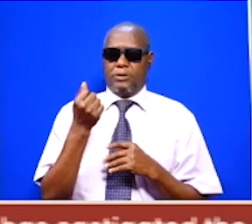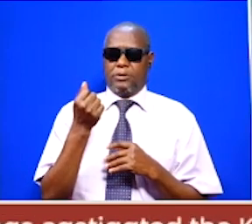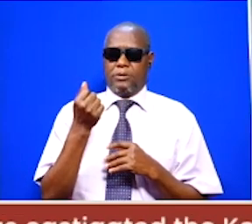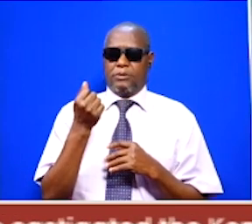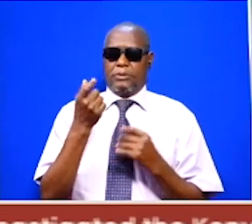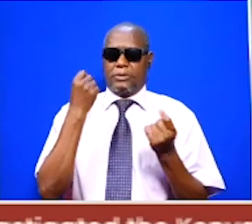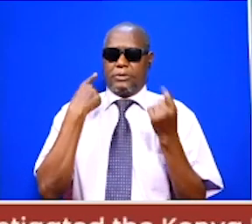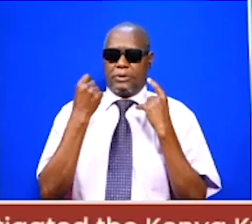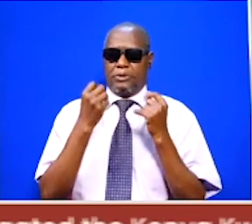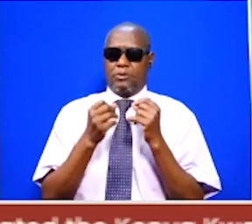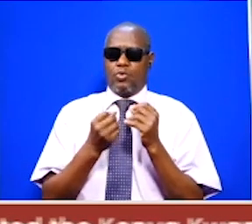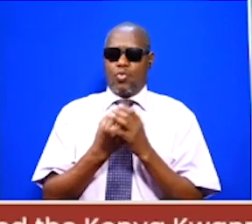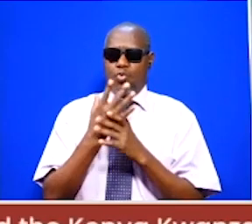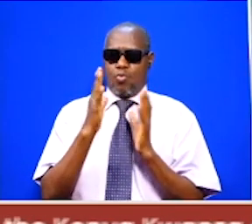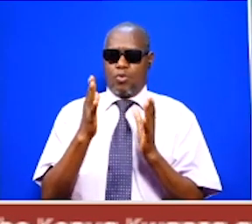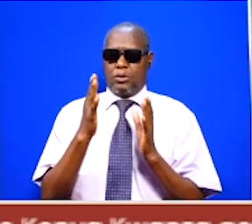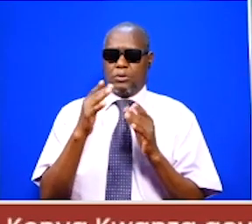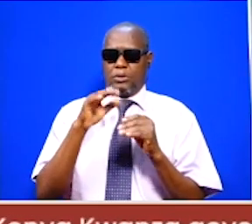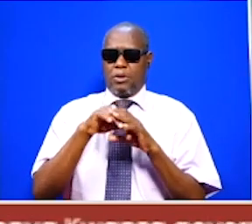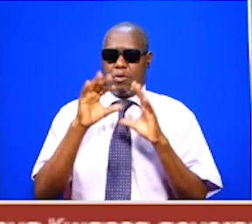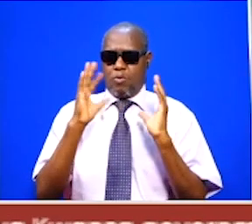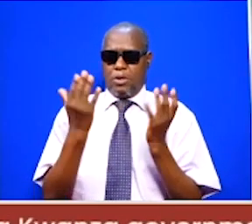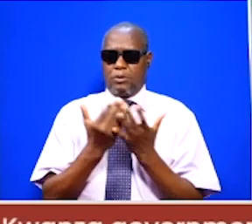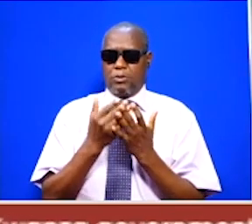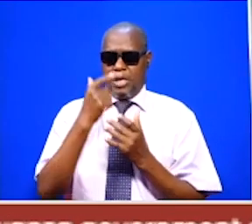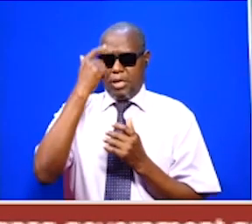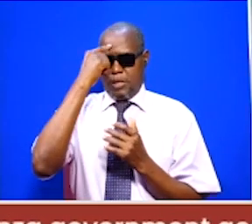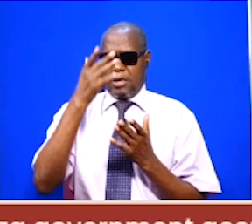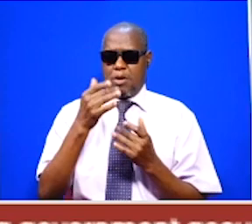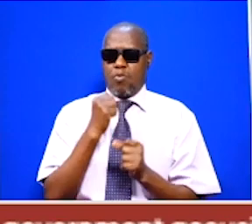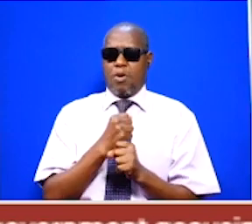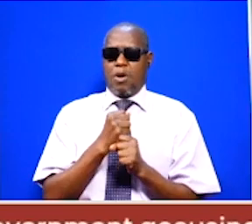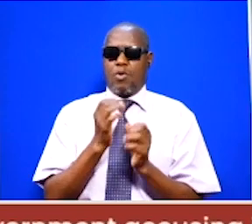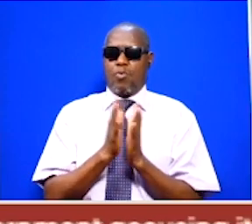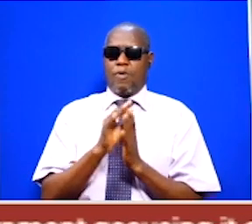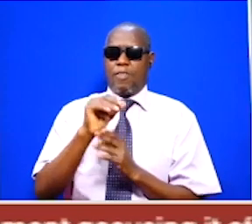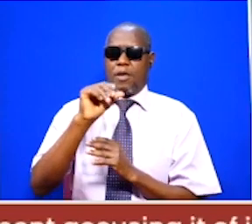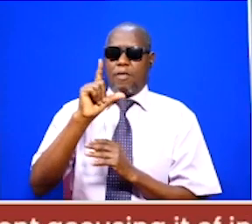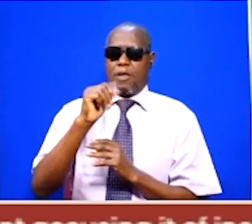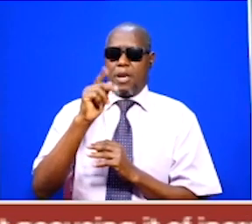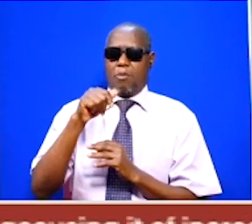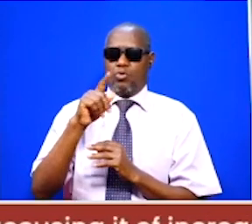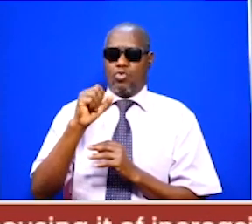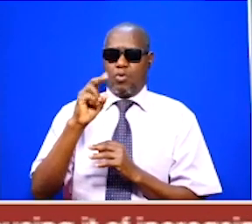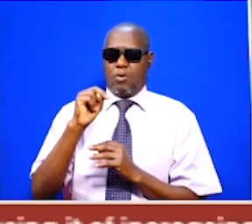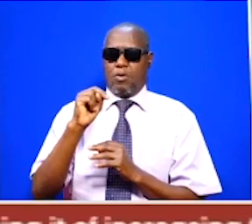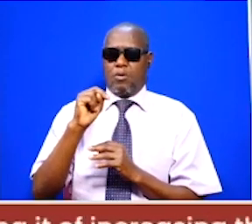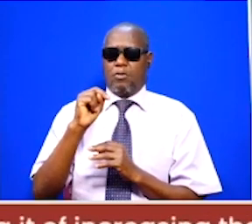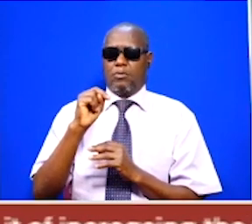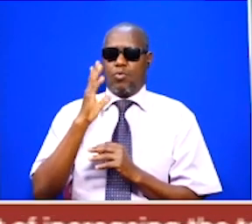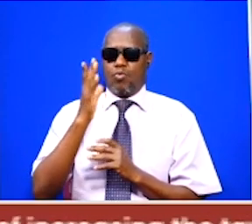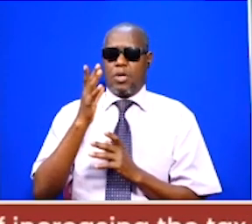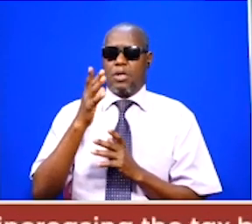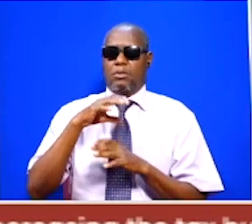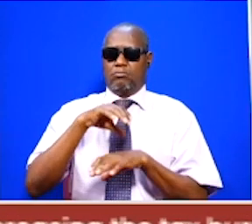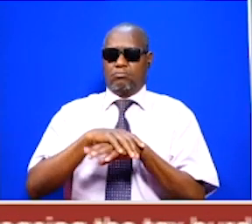tea growers globally. I think now working with Lipton's, slowly we will begin to occupy that